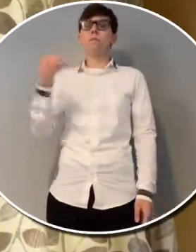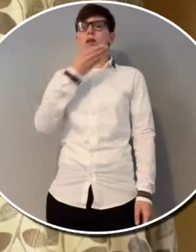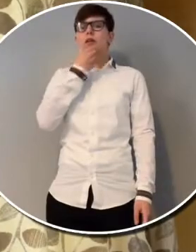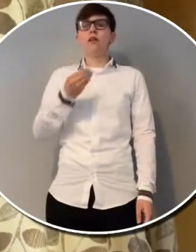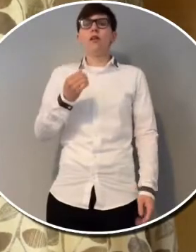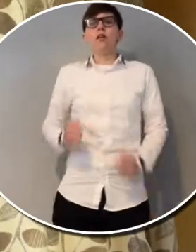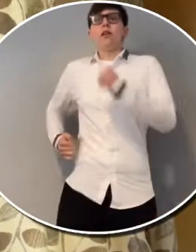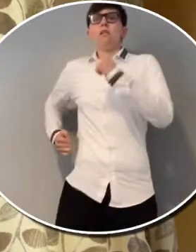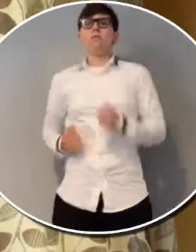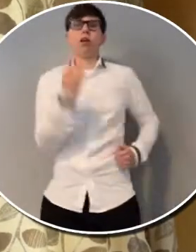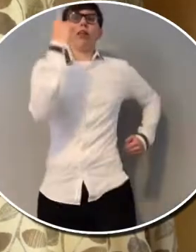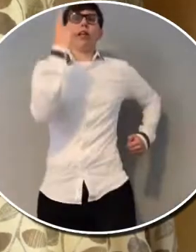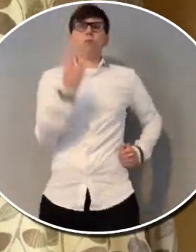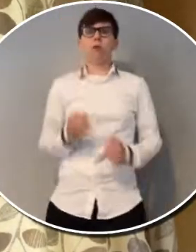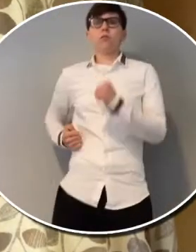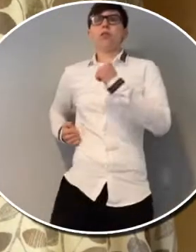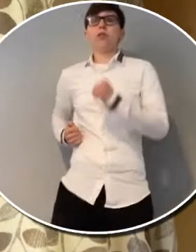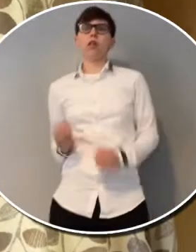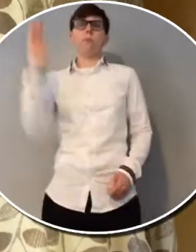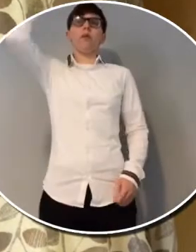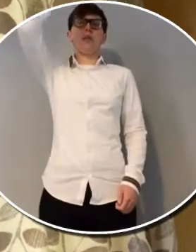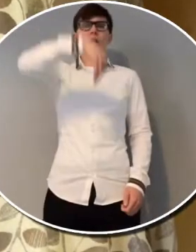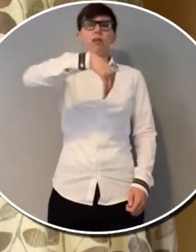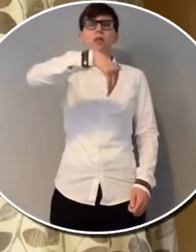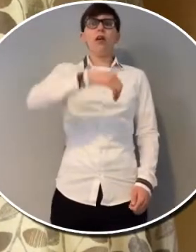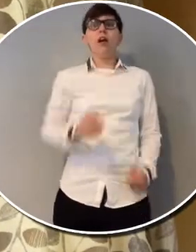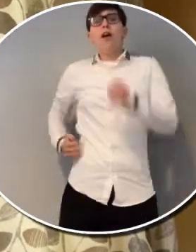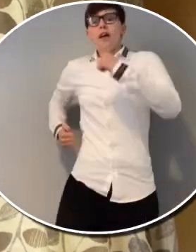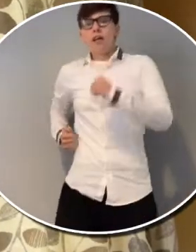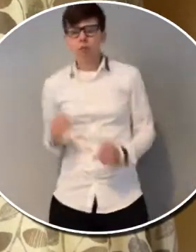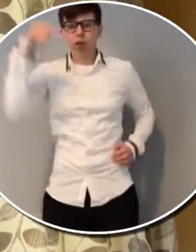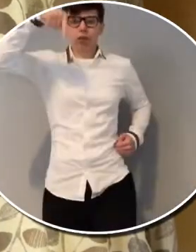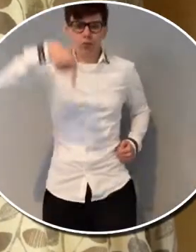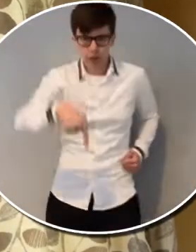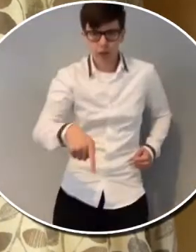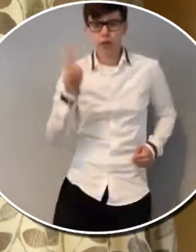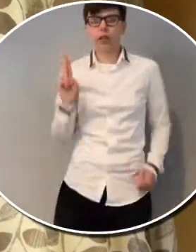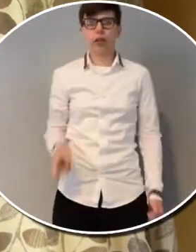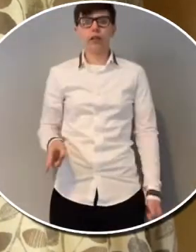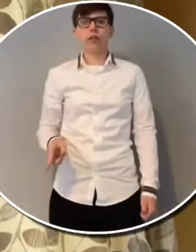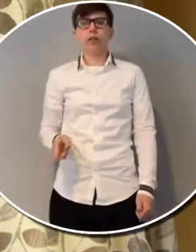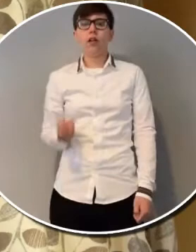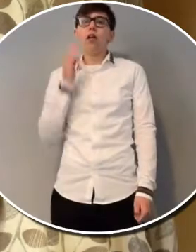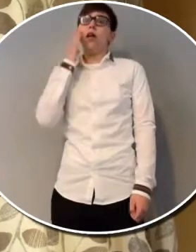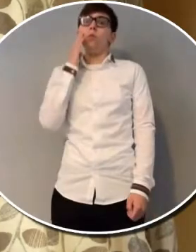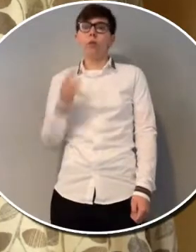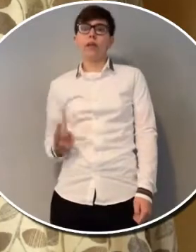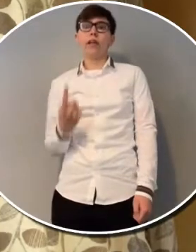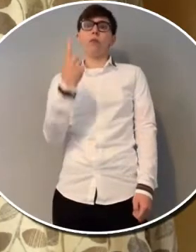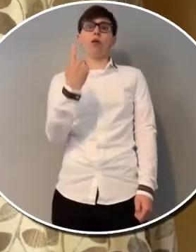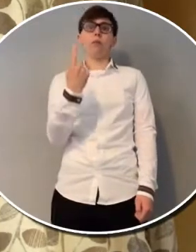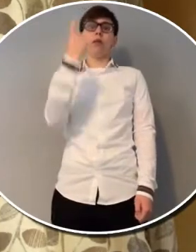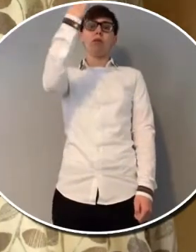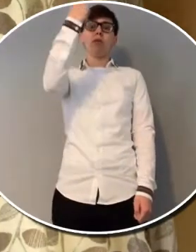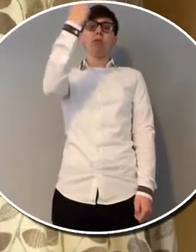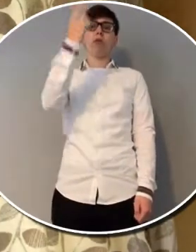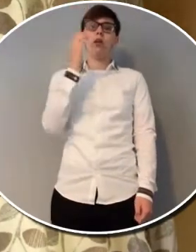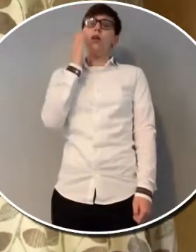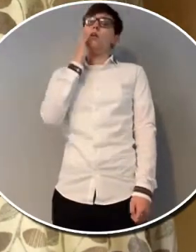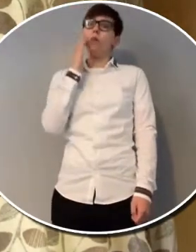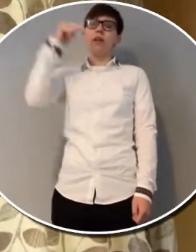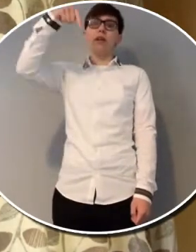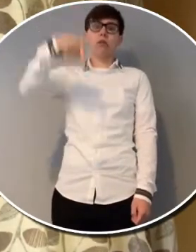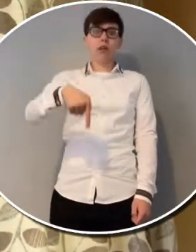when they were up, they were up. And when they were down, they were down. And when they were only halfway up, they were neither up